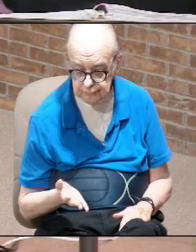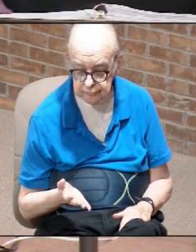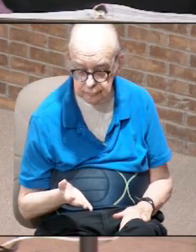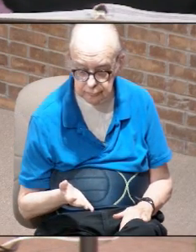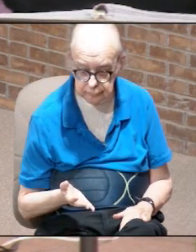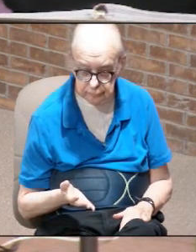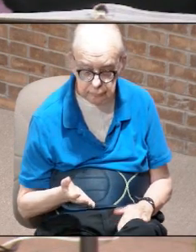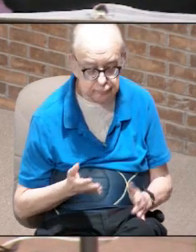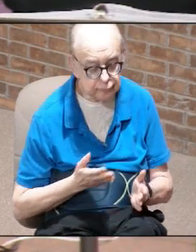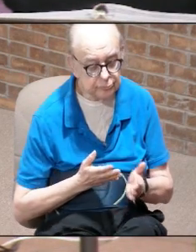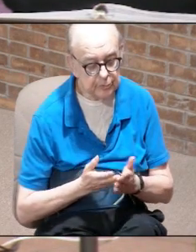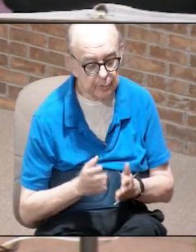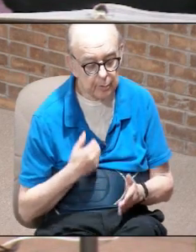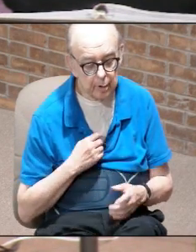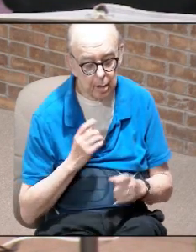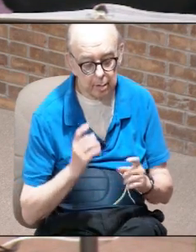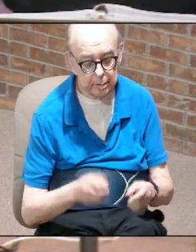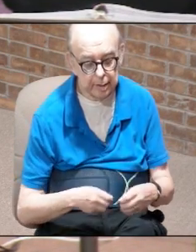It's through our giving.